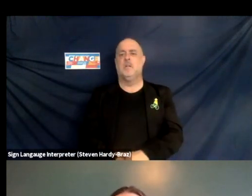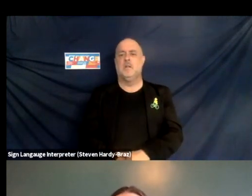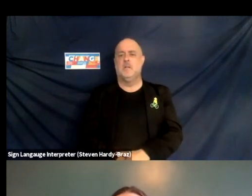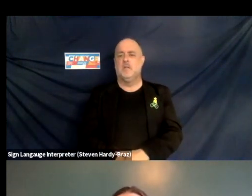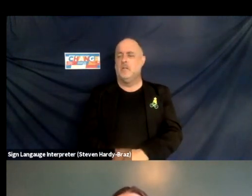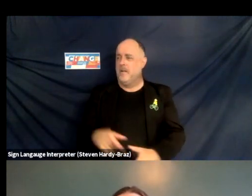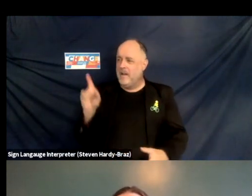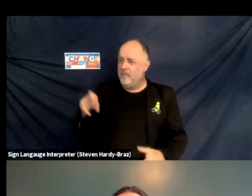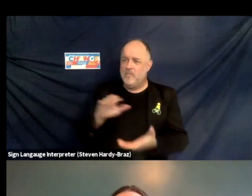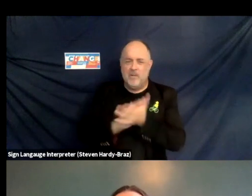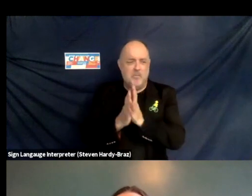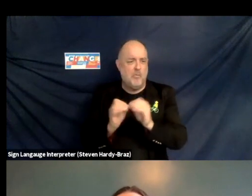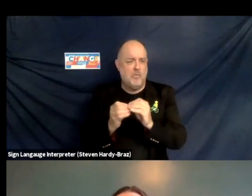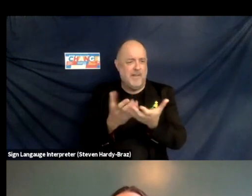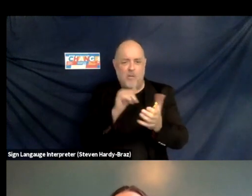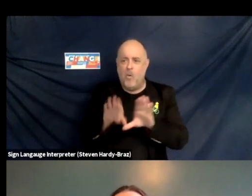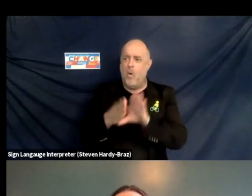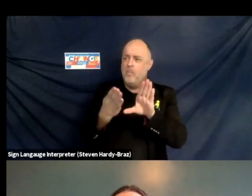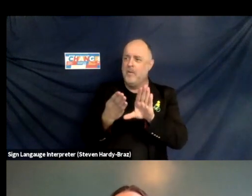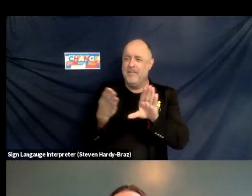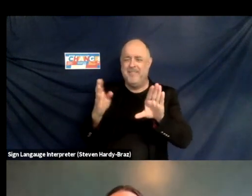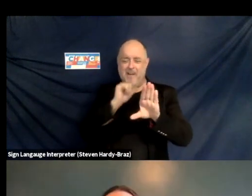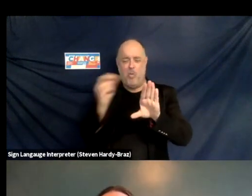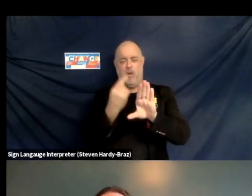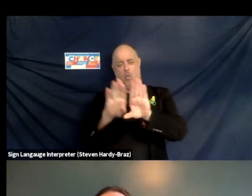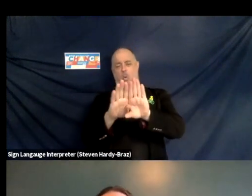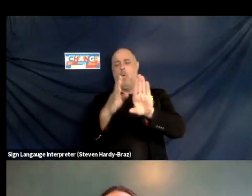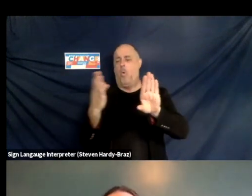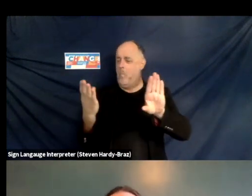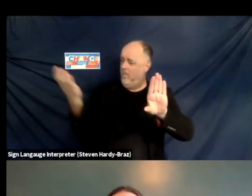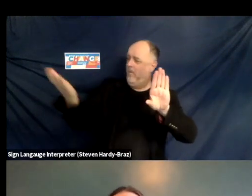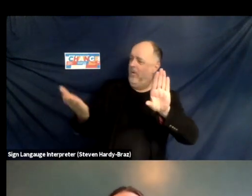I think we have to be not just open, but we have to be welcoming, you know, like we, you know,